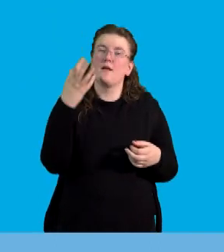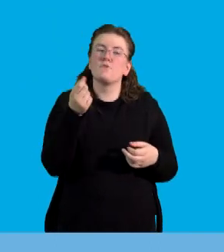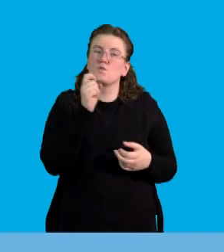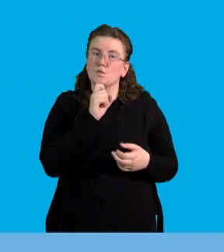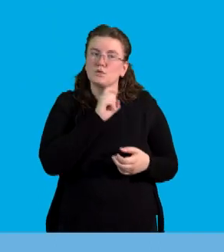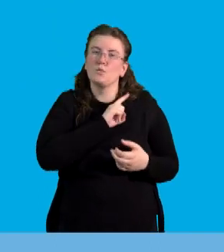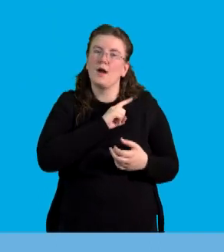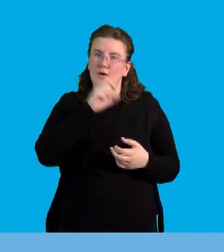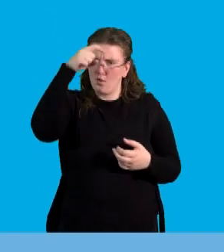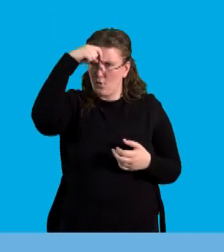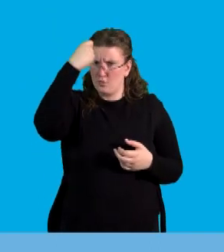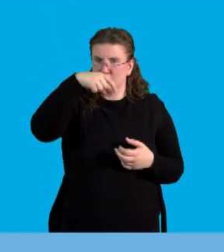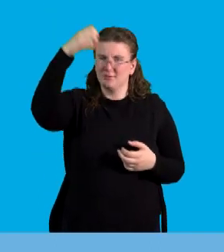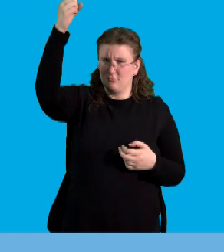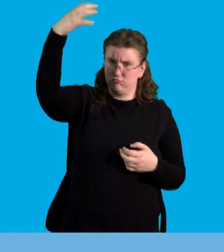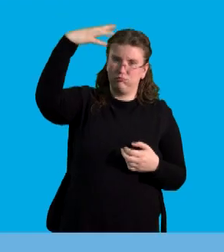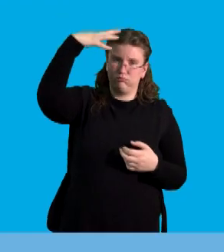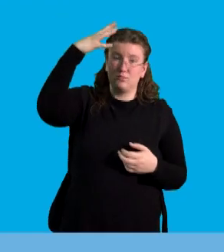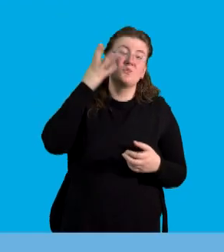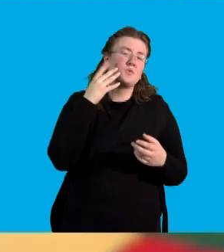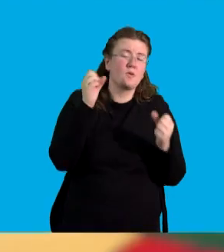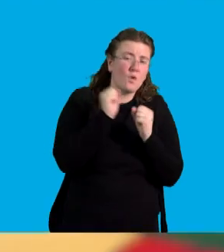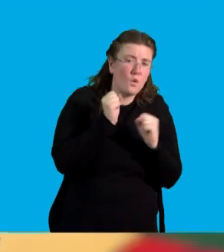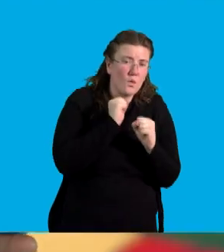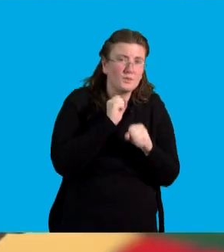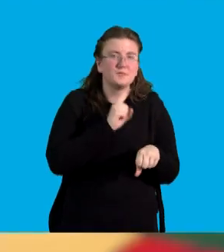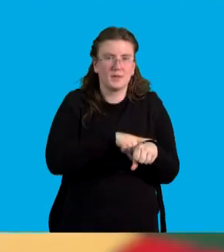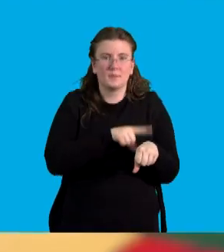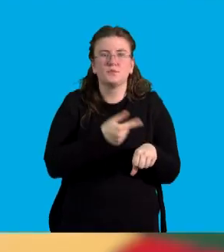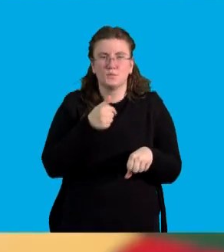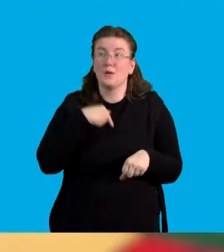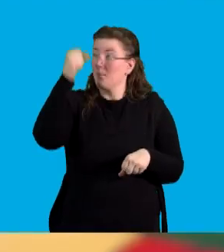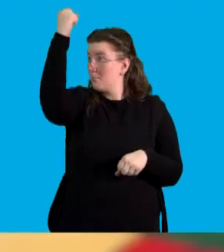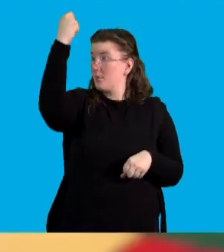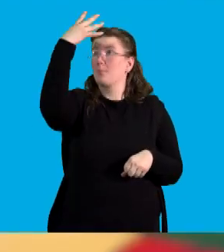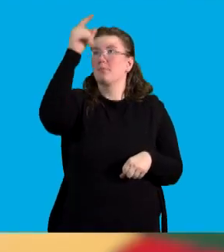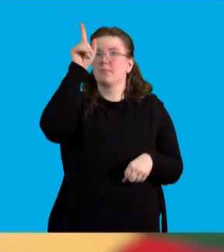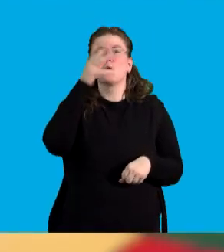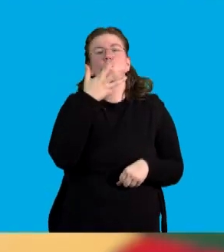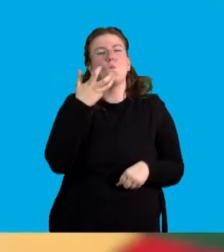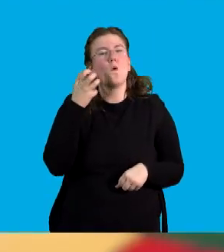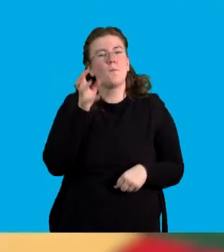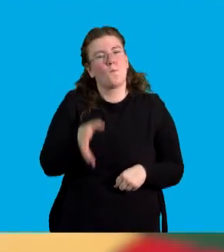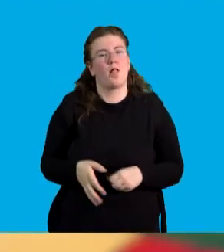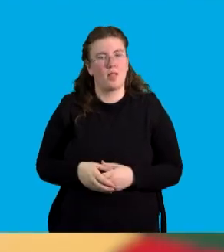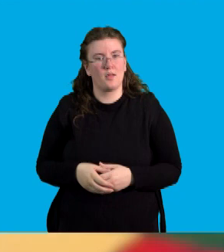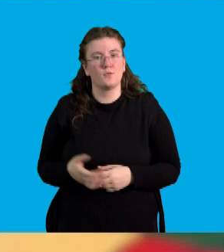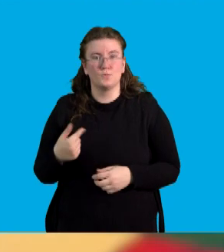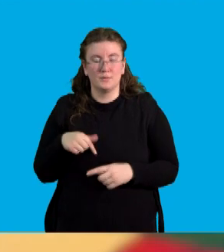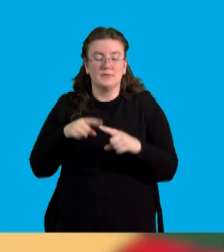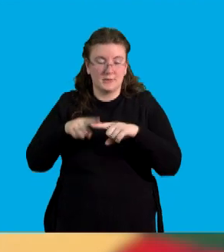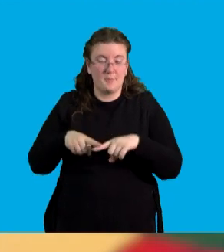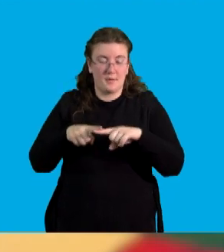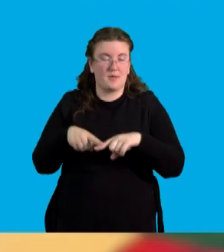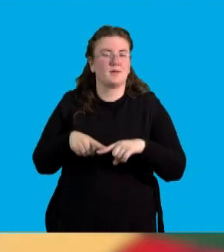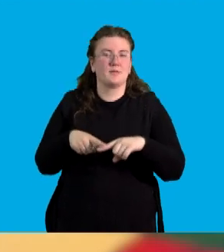They were giving us heat, and especially in times of cold and in winter, we can like rely